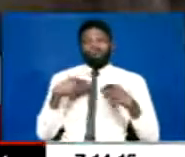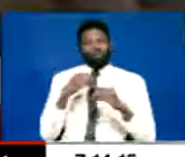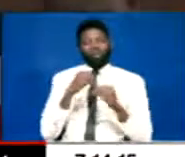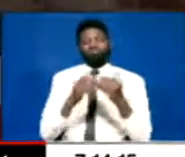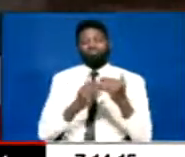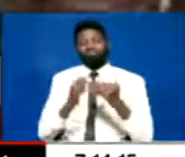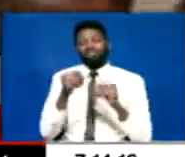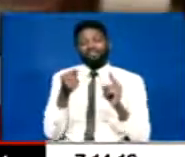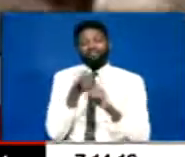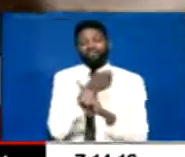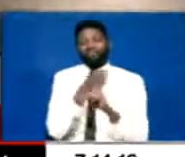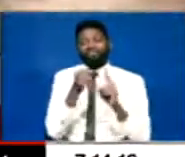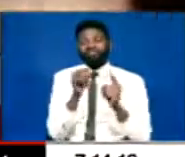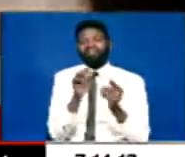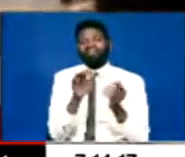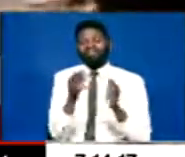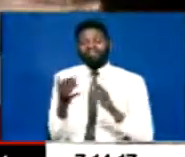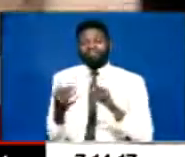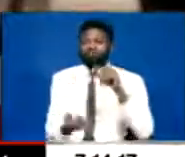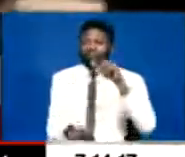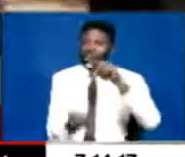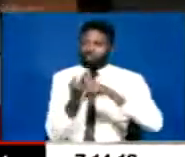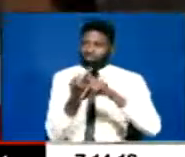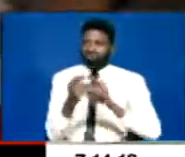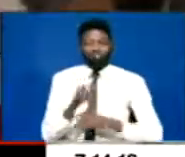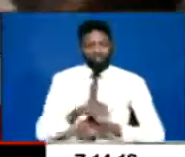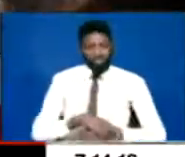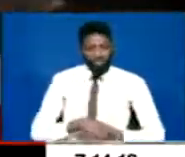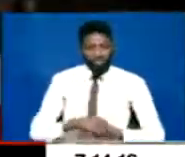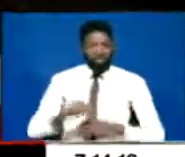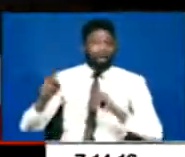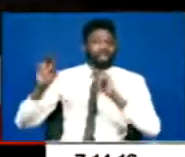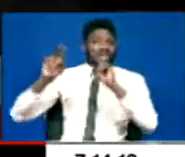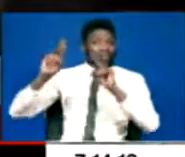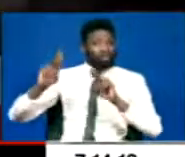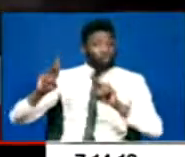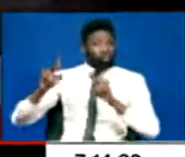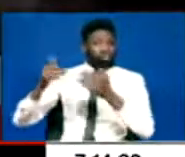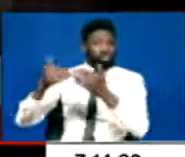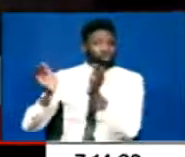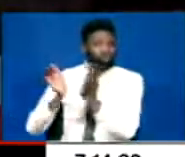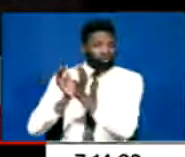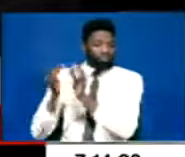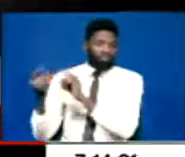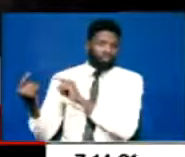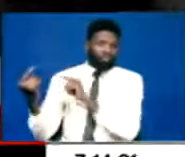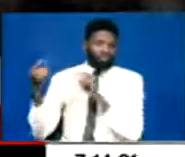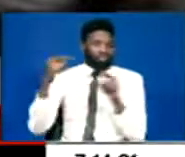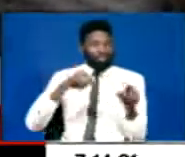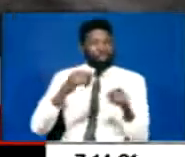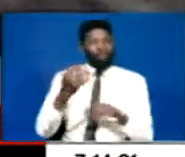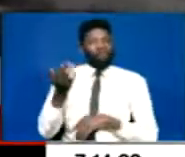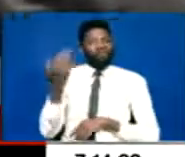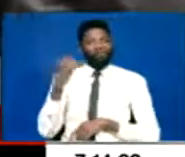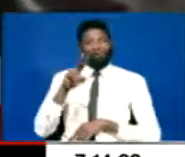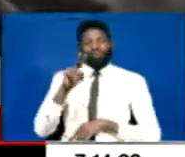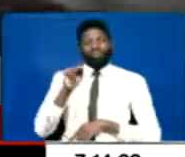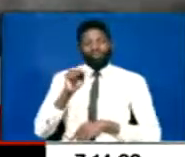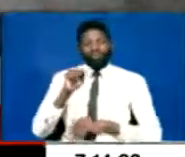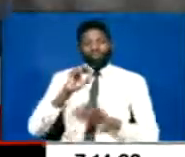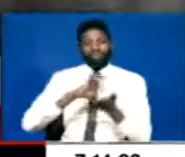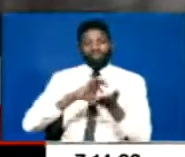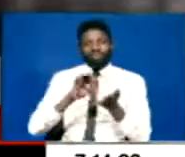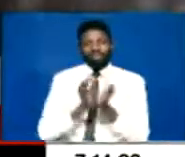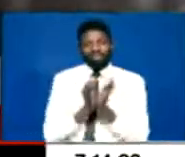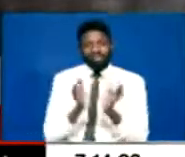deaths. The tragedy attracted the attention of the international community, with the former United Nations Secretary General Kofi